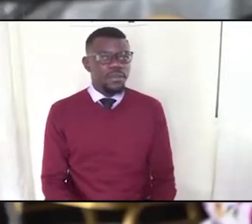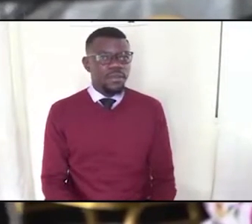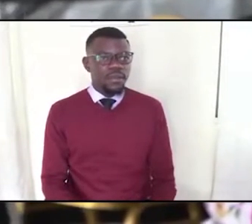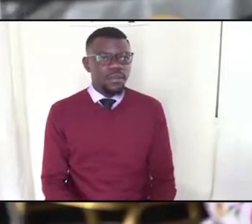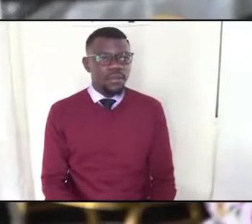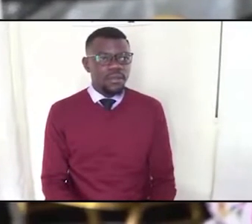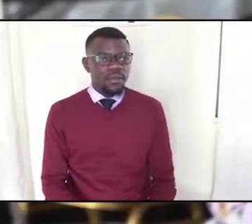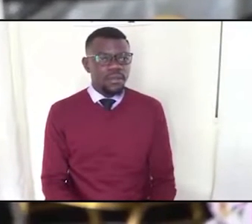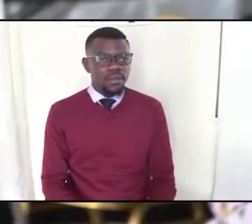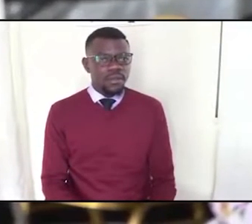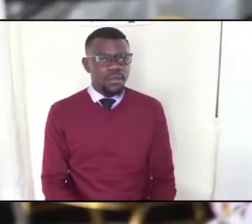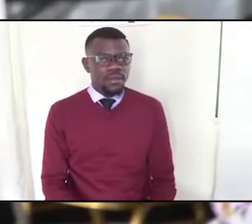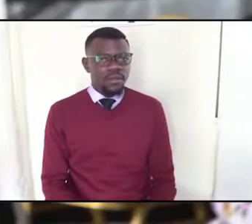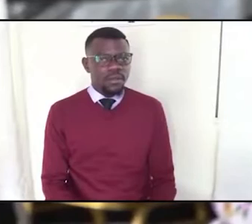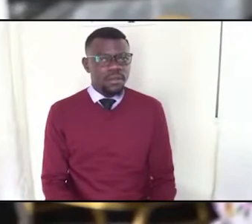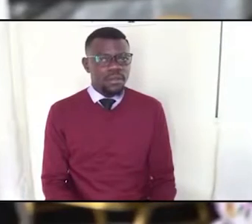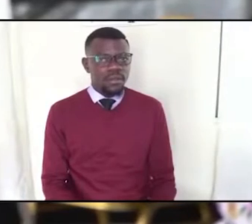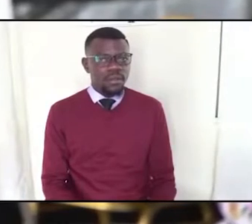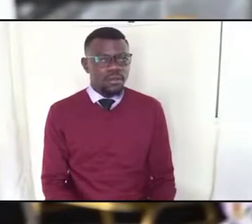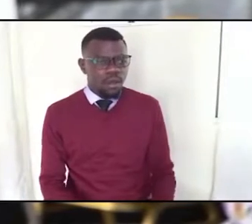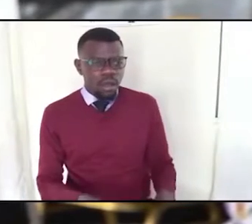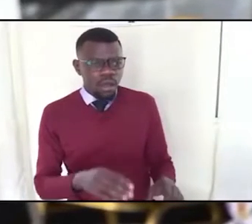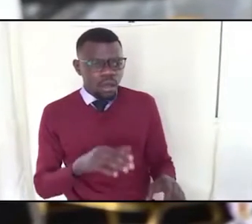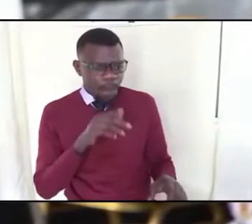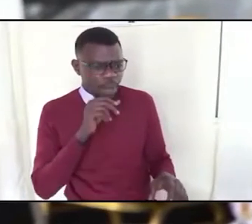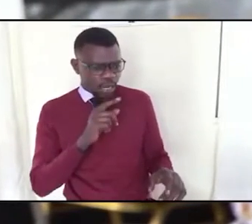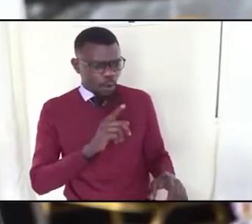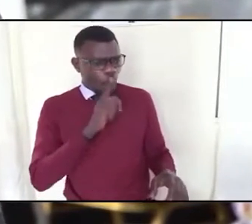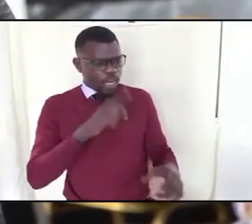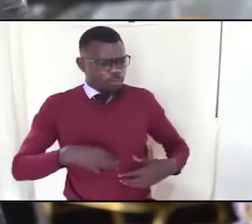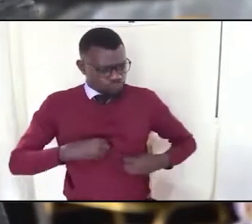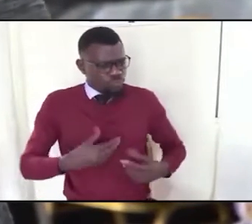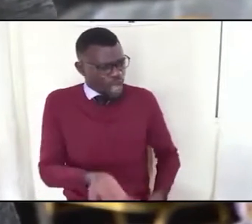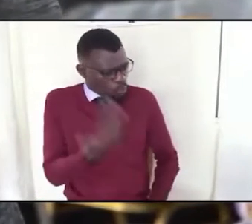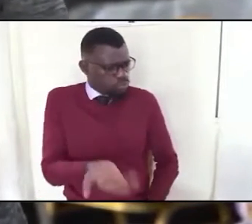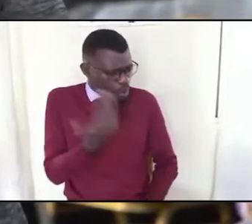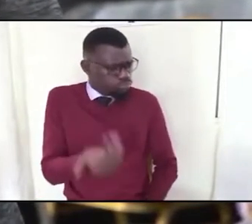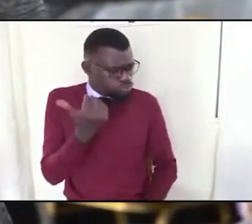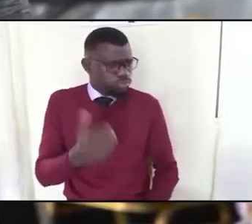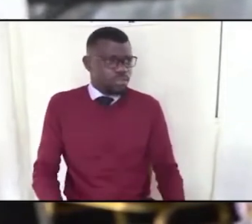And so the first man told her, strip, or I strip you.